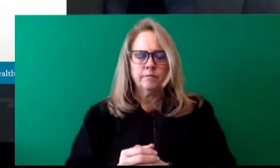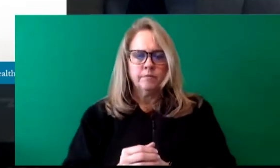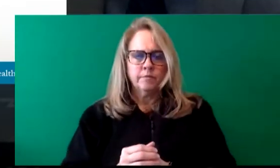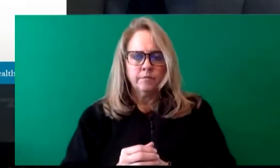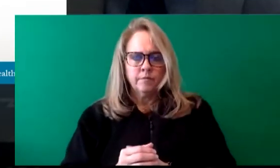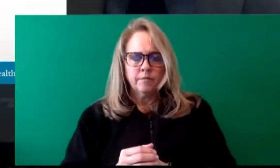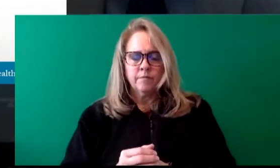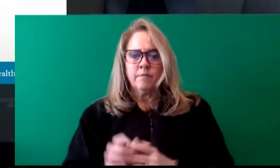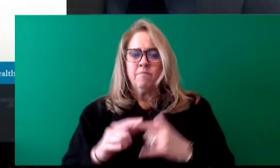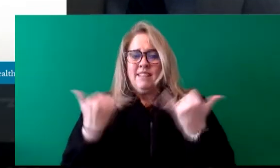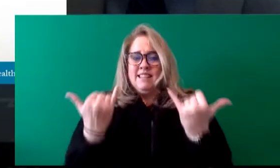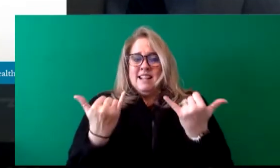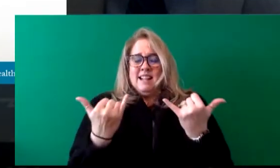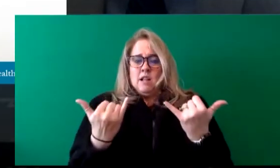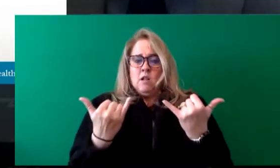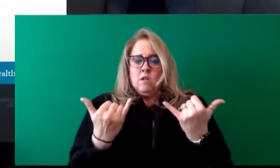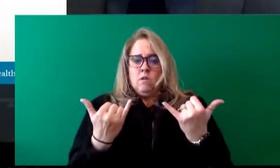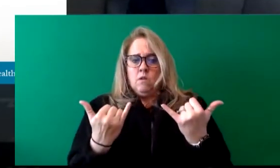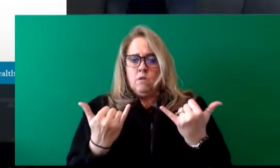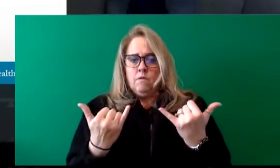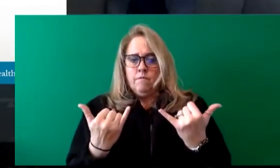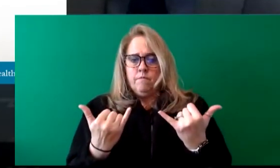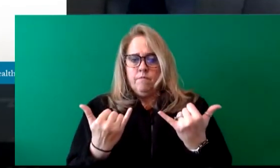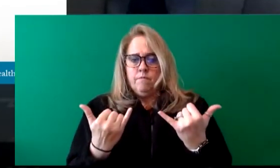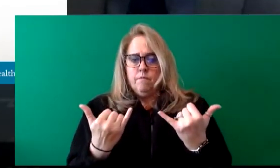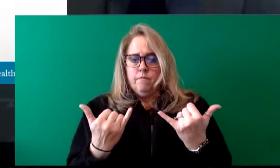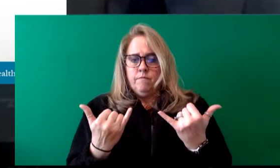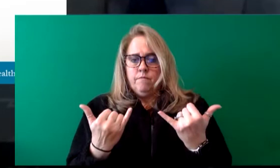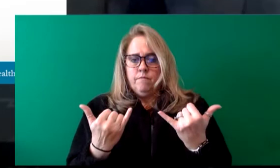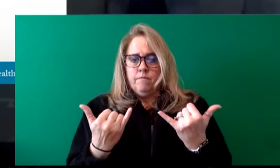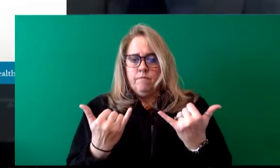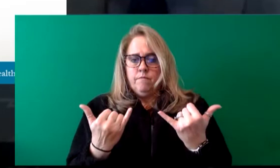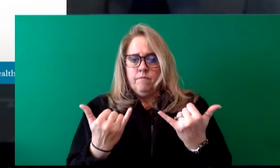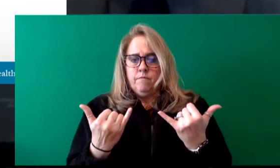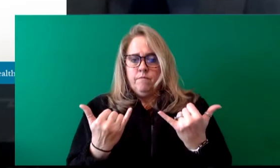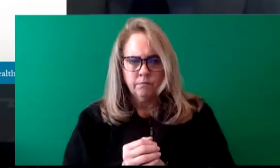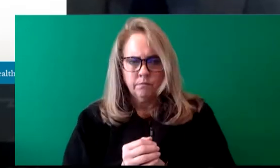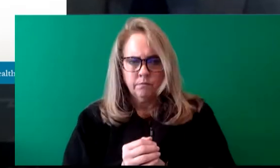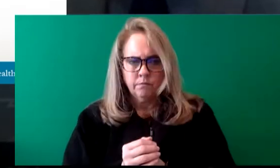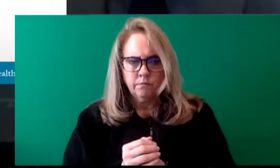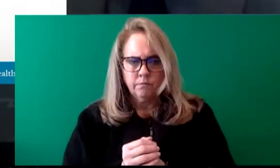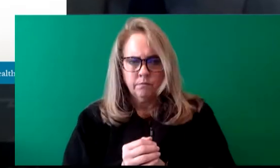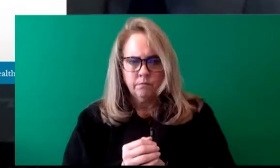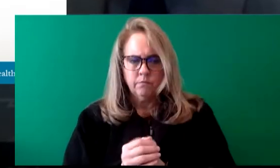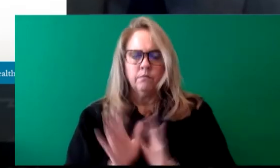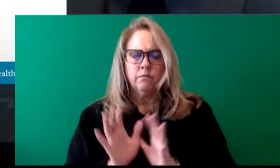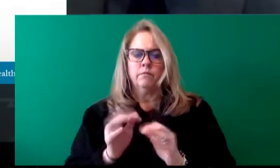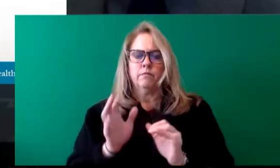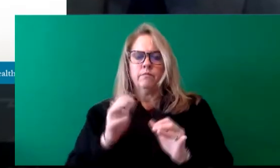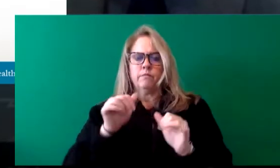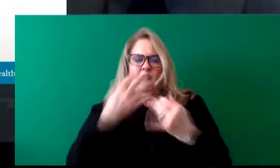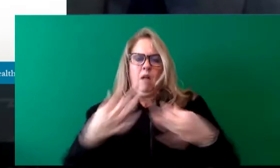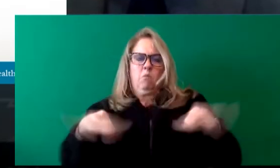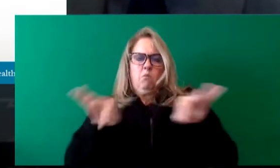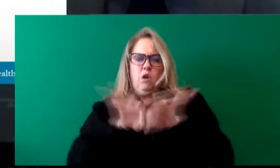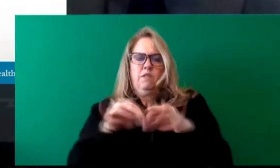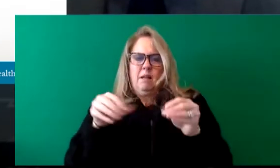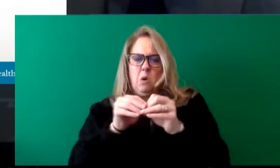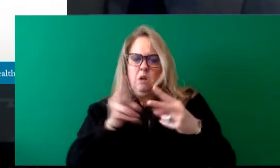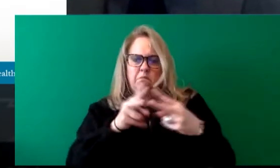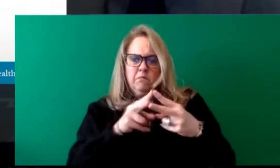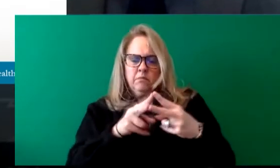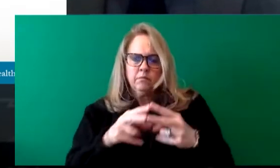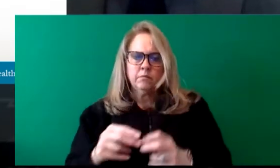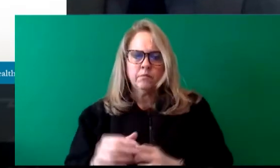now, whatever it may be called in the future, we don't think those pages are as relevant. We will continue to look to improve